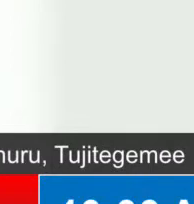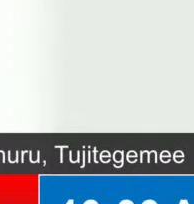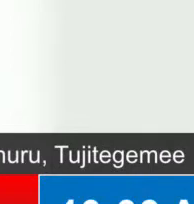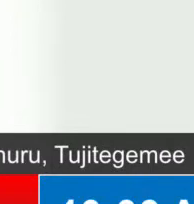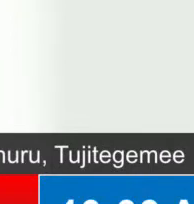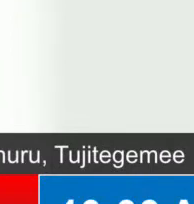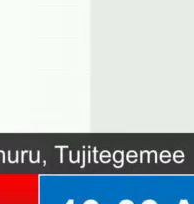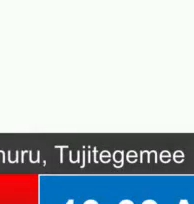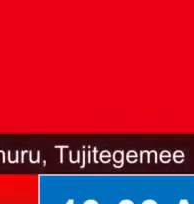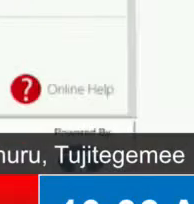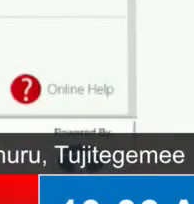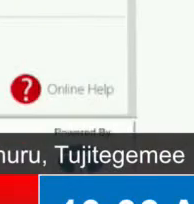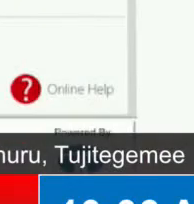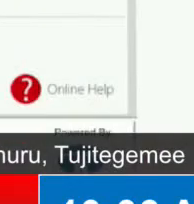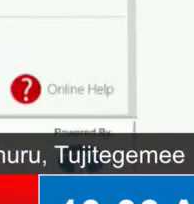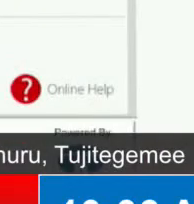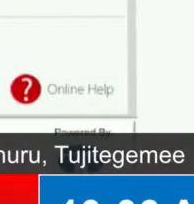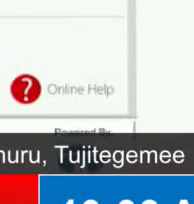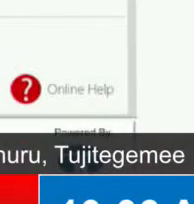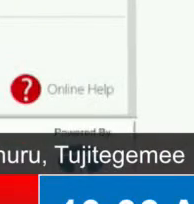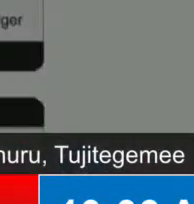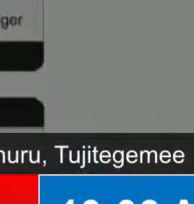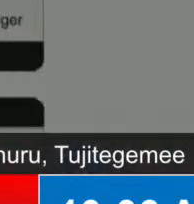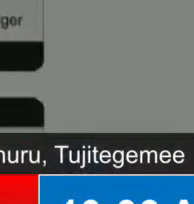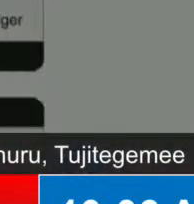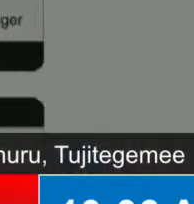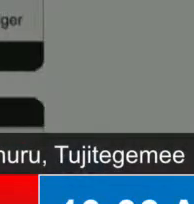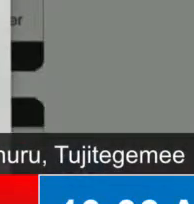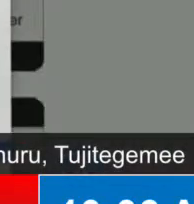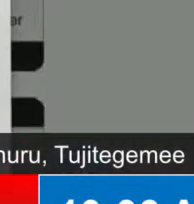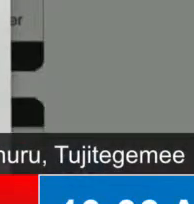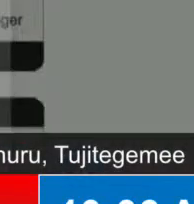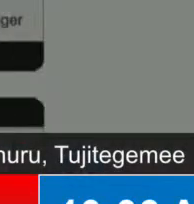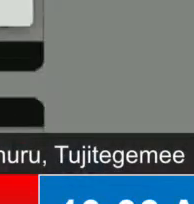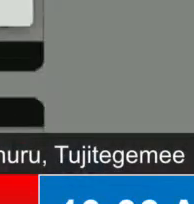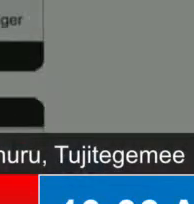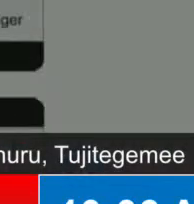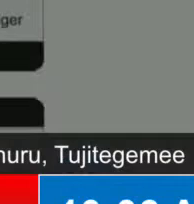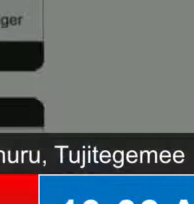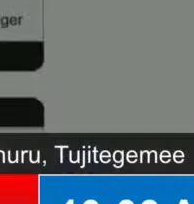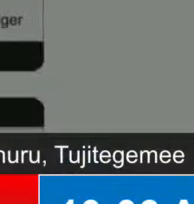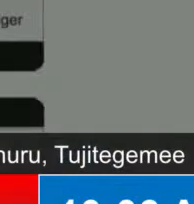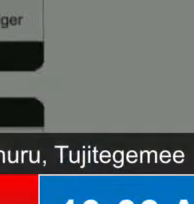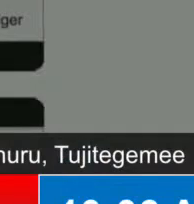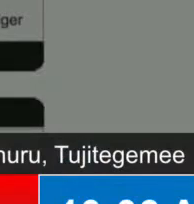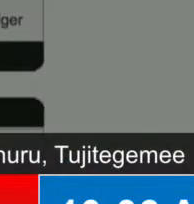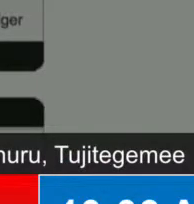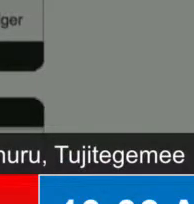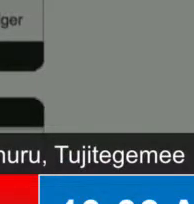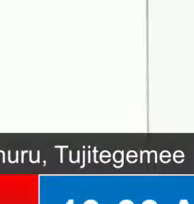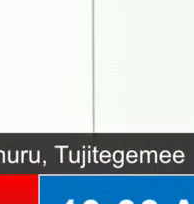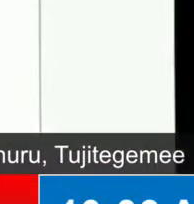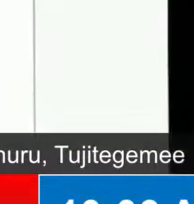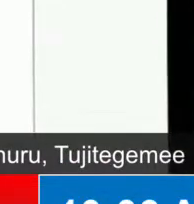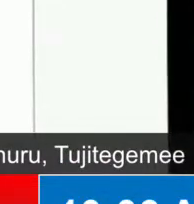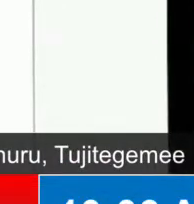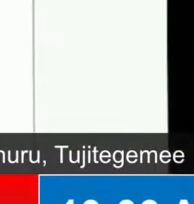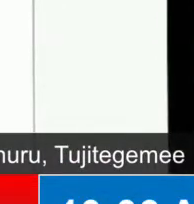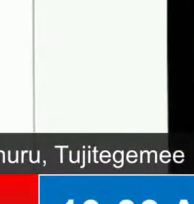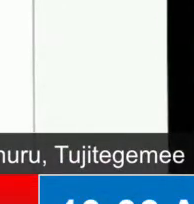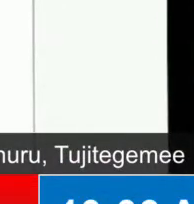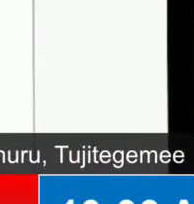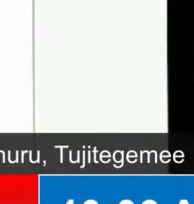email address. Once you log in, update the professional details and go to the Returns